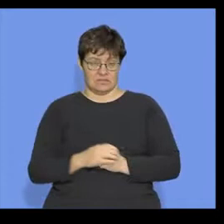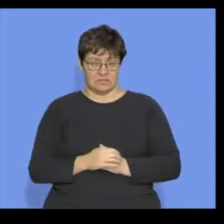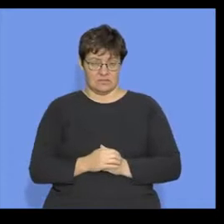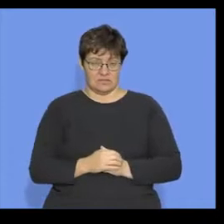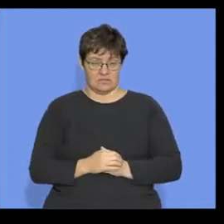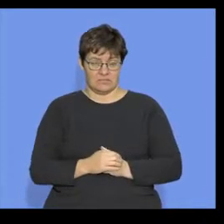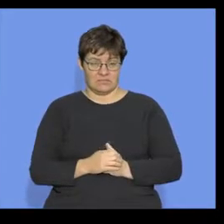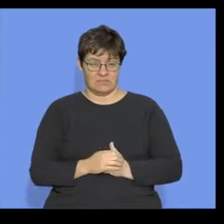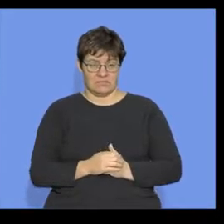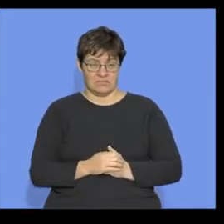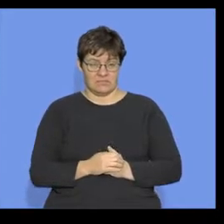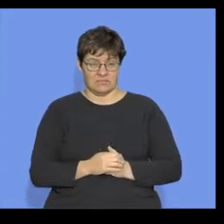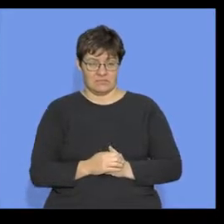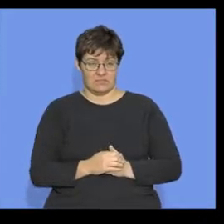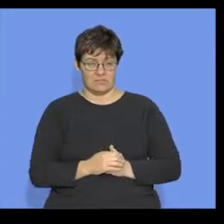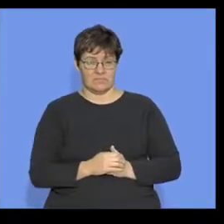there's